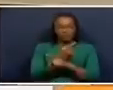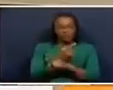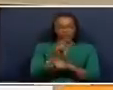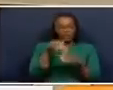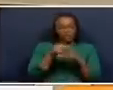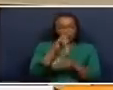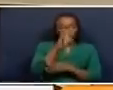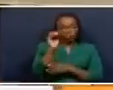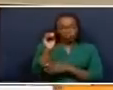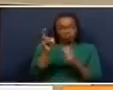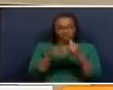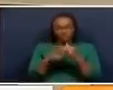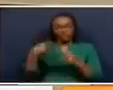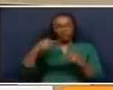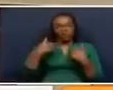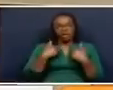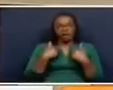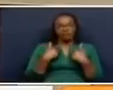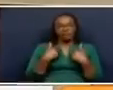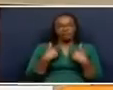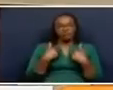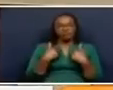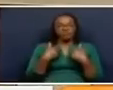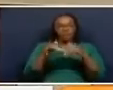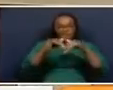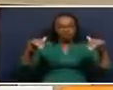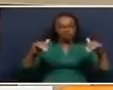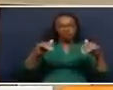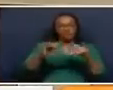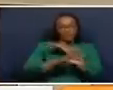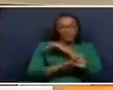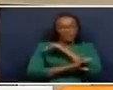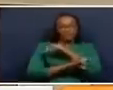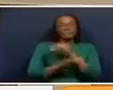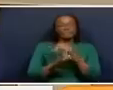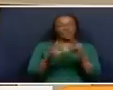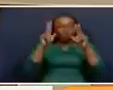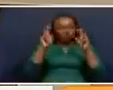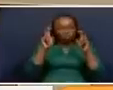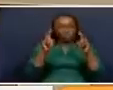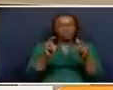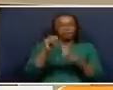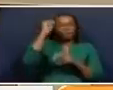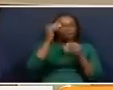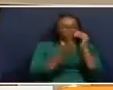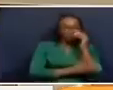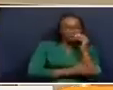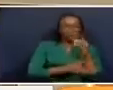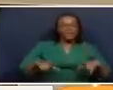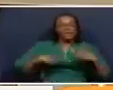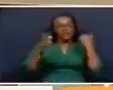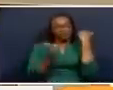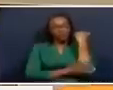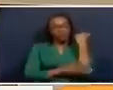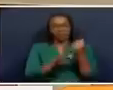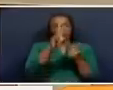2007, we had exclusion. The country was divided. It was the days of Siasa Maya Maishambaya. In 2017, we haven't gotten